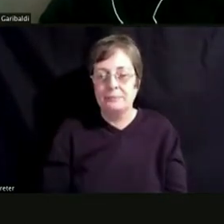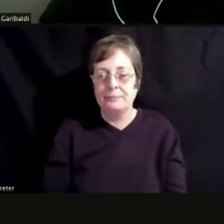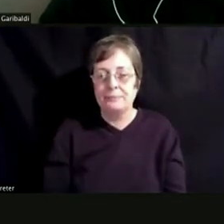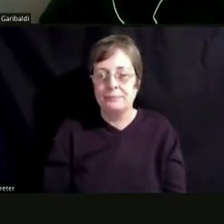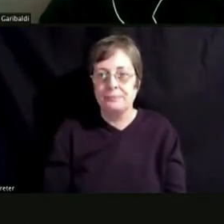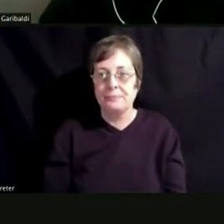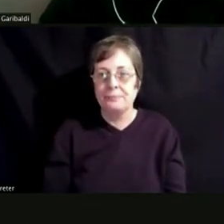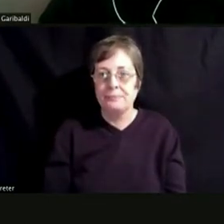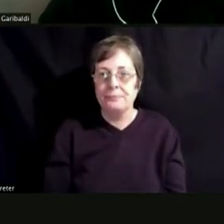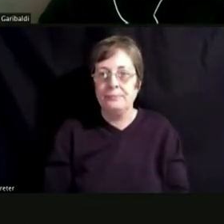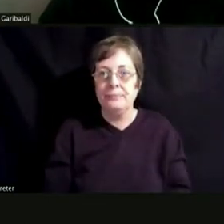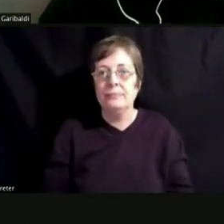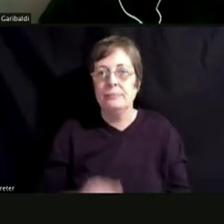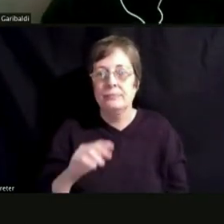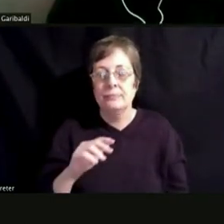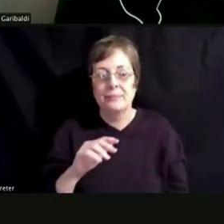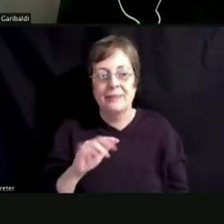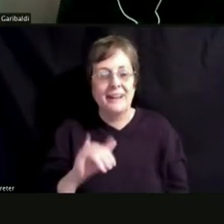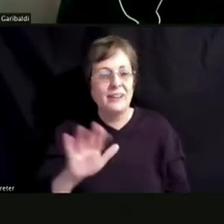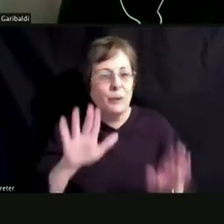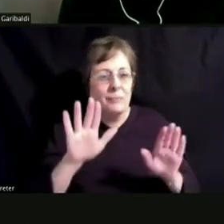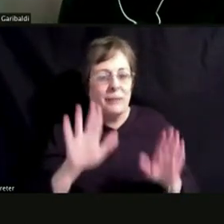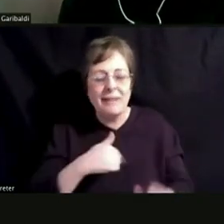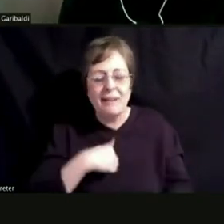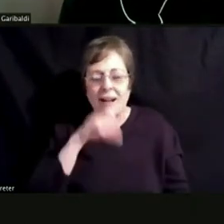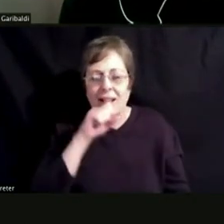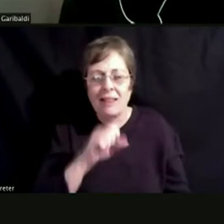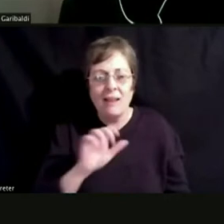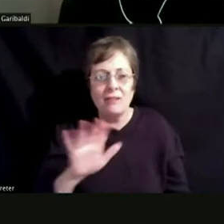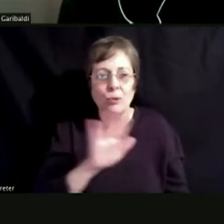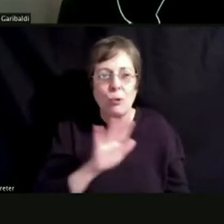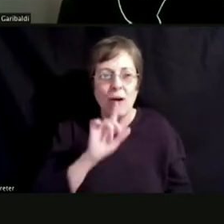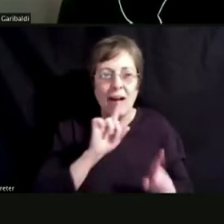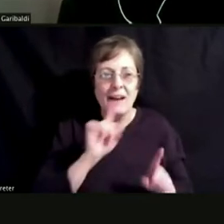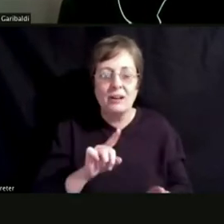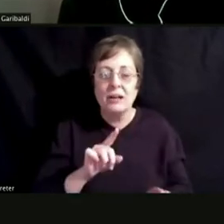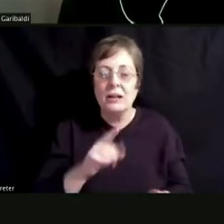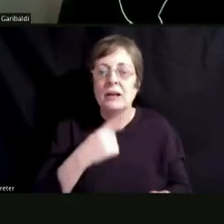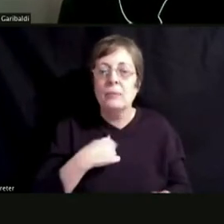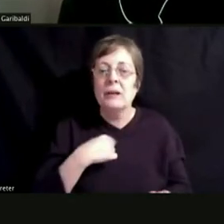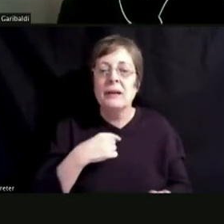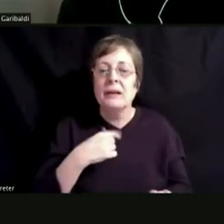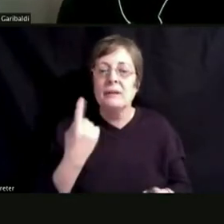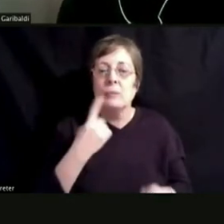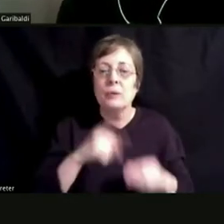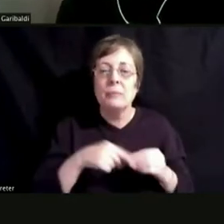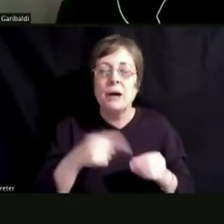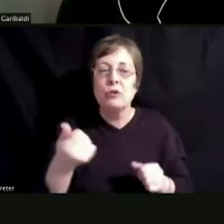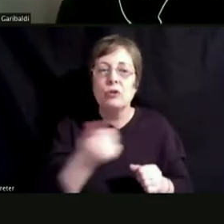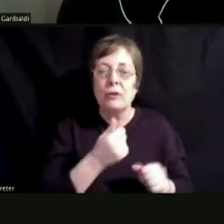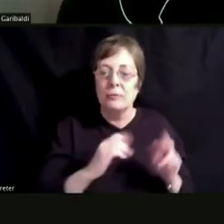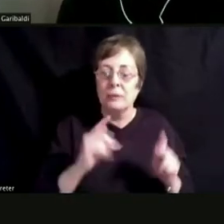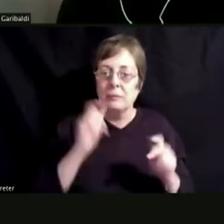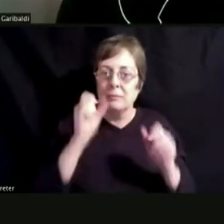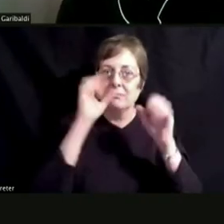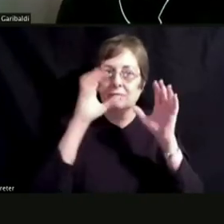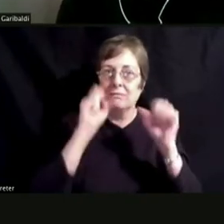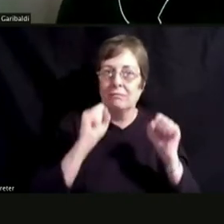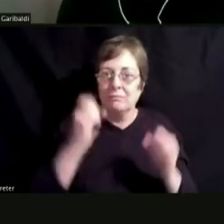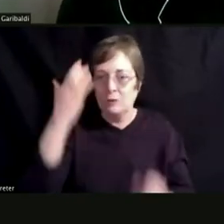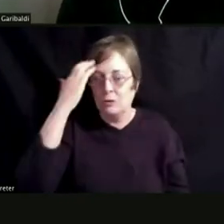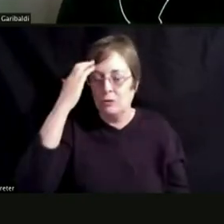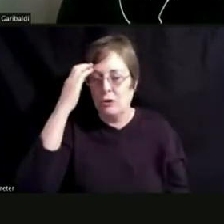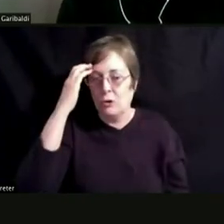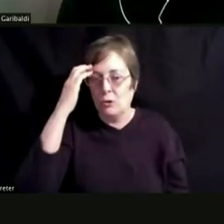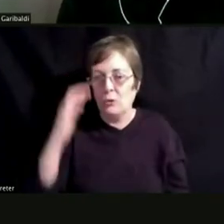Great. That is amazing. I love these answers. Tell me something about yourself that people would be surprised to know. We can start this off with